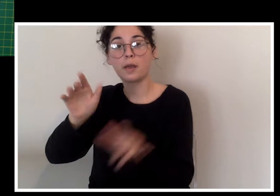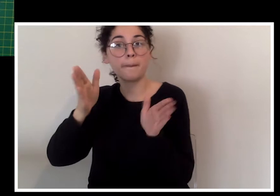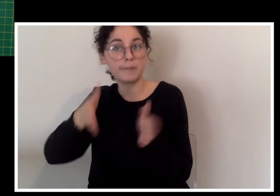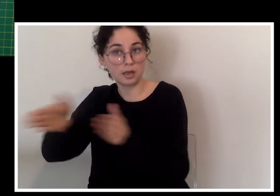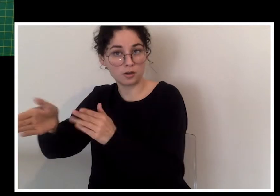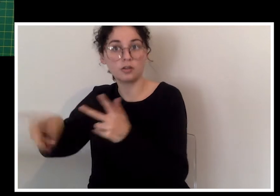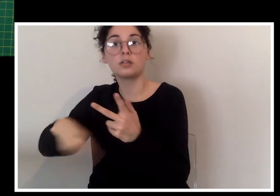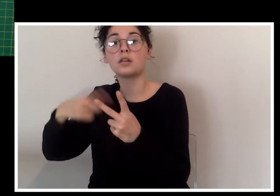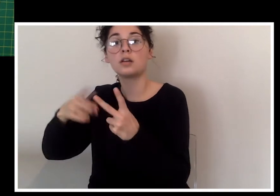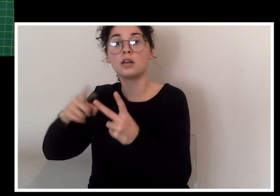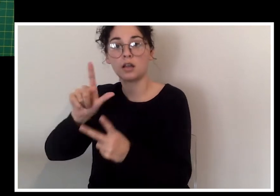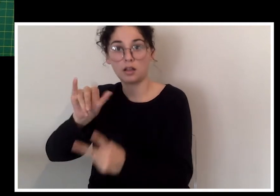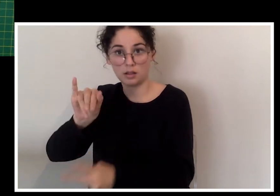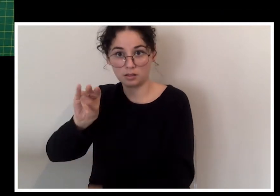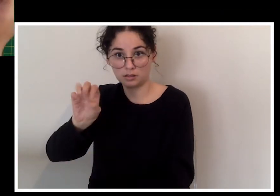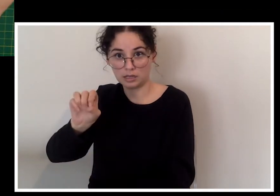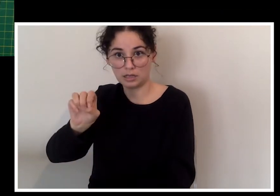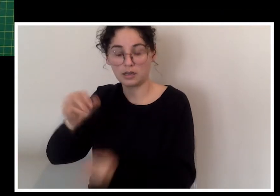line, and shape.